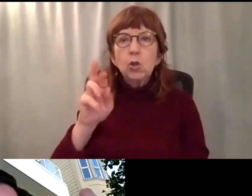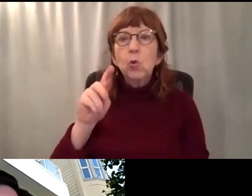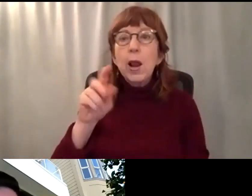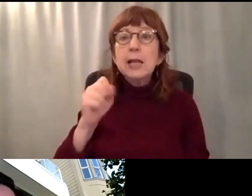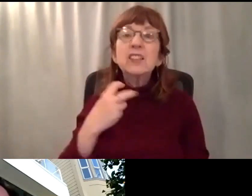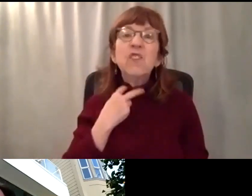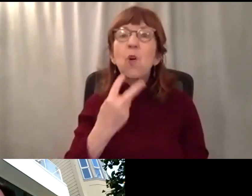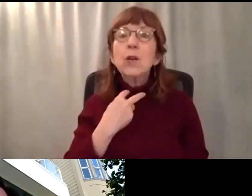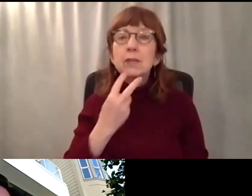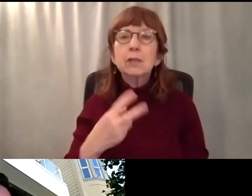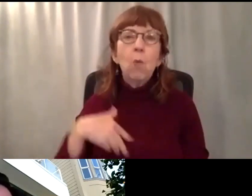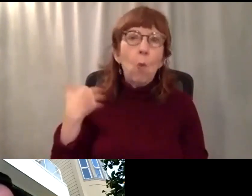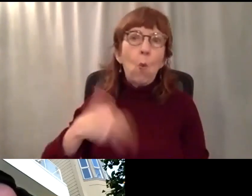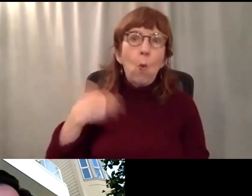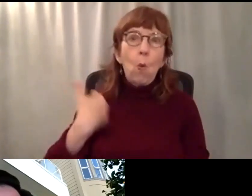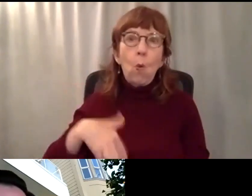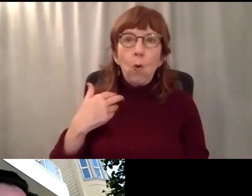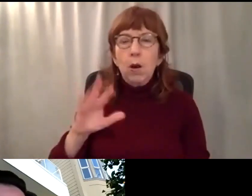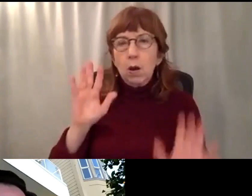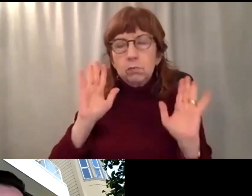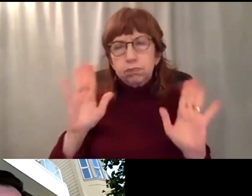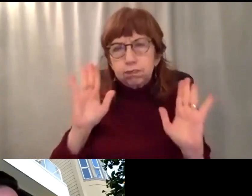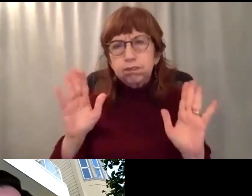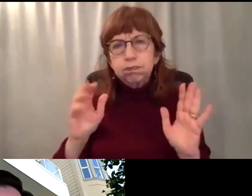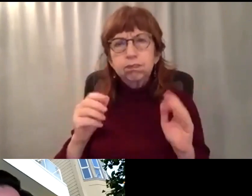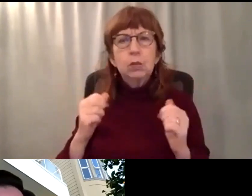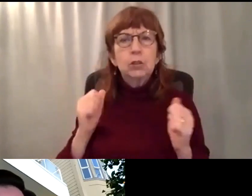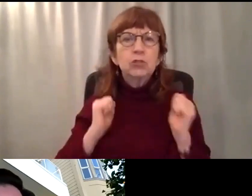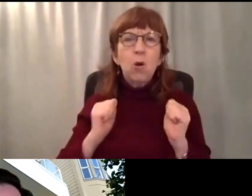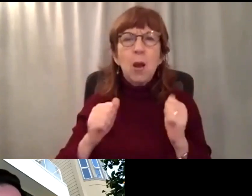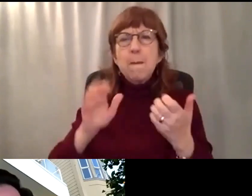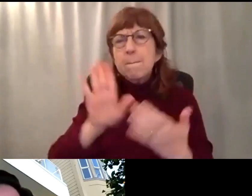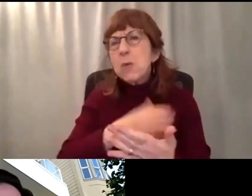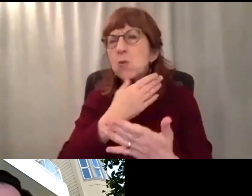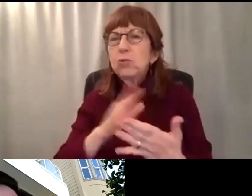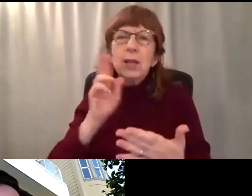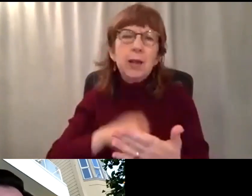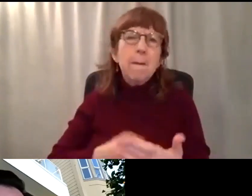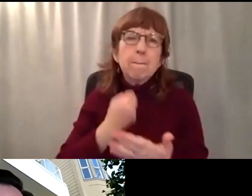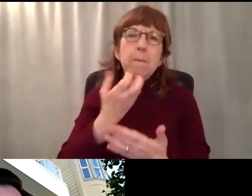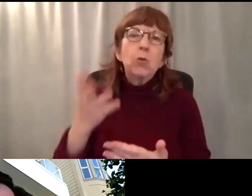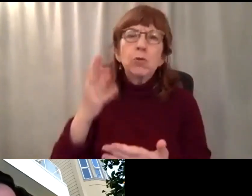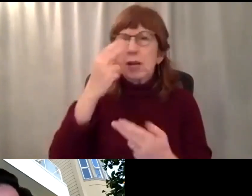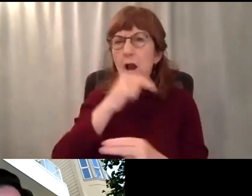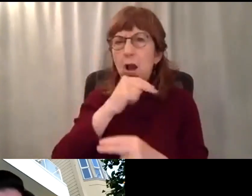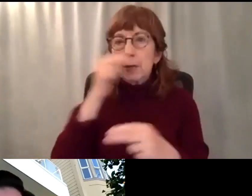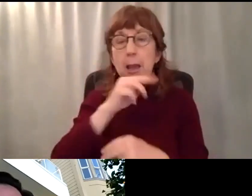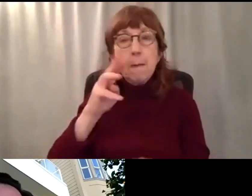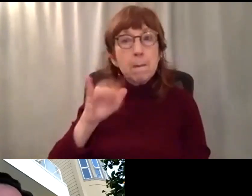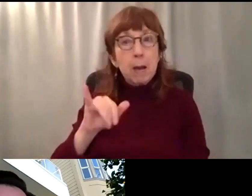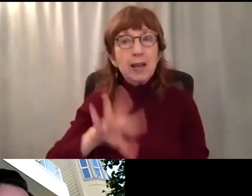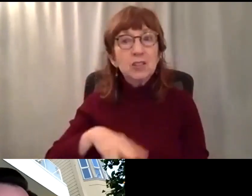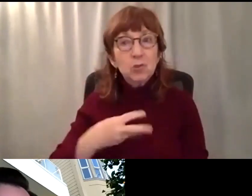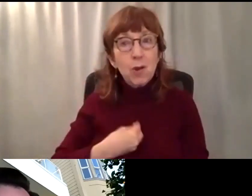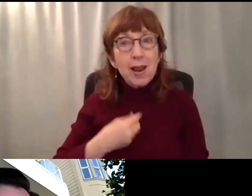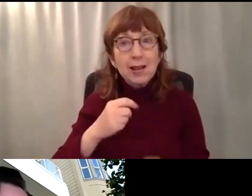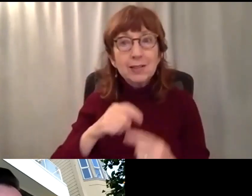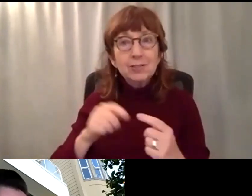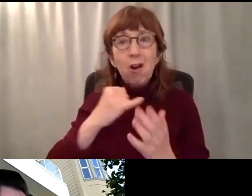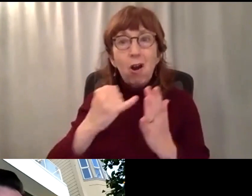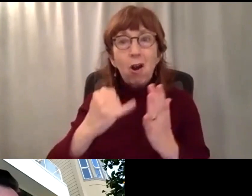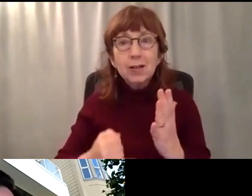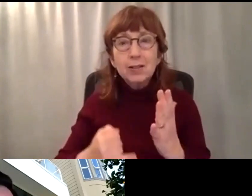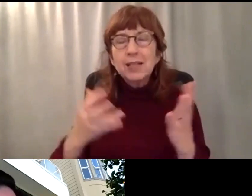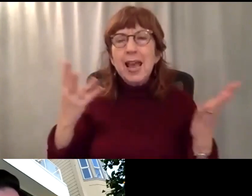is one of the most awesome shows we do. It is music, poetry, and comedy by trans artists. It is hosted